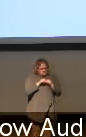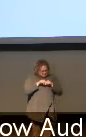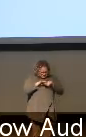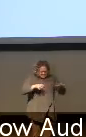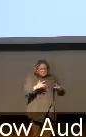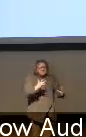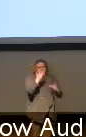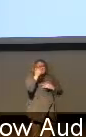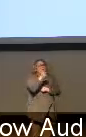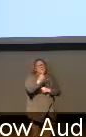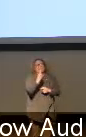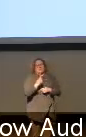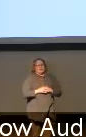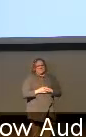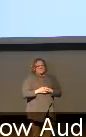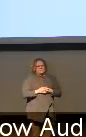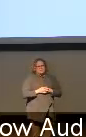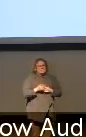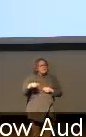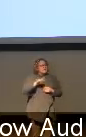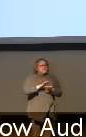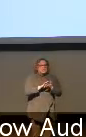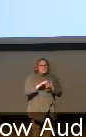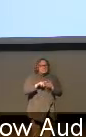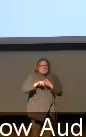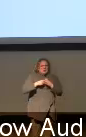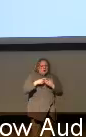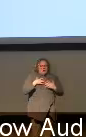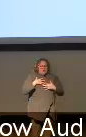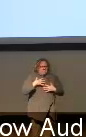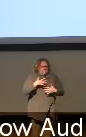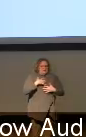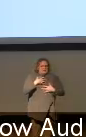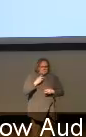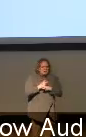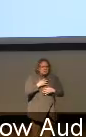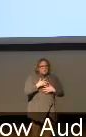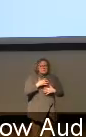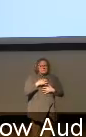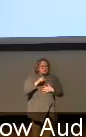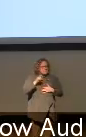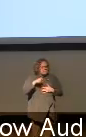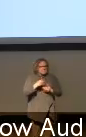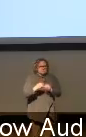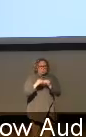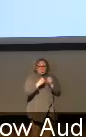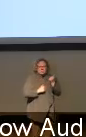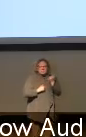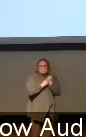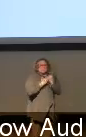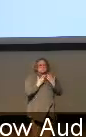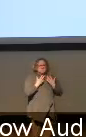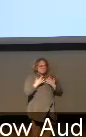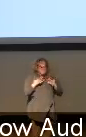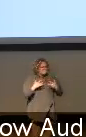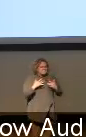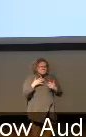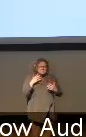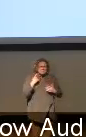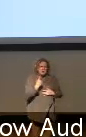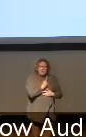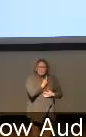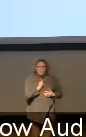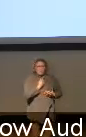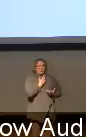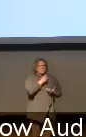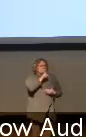of oxygen. They'd become more breathless and they would need invasive support. They were often alone at this time of greatest need, and many